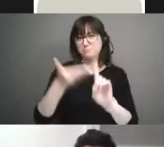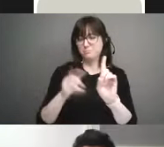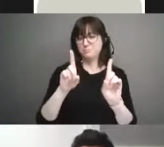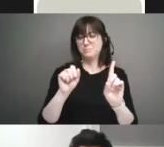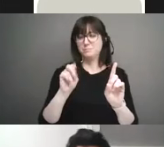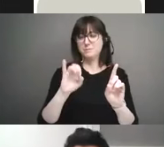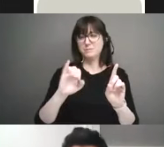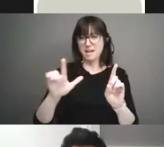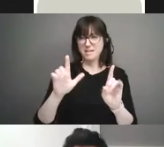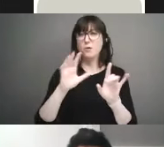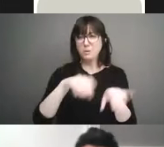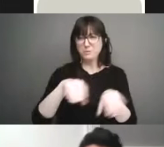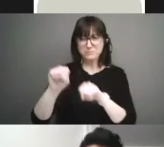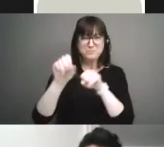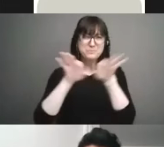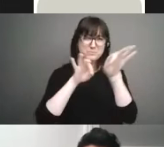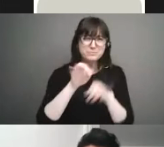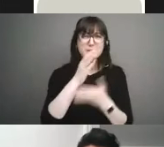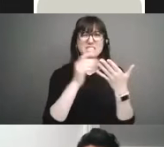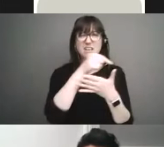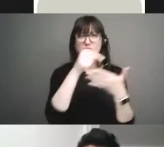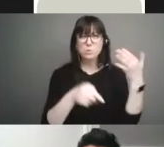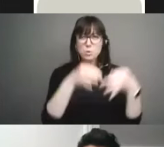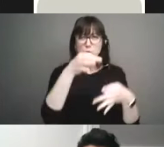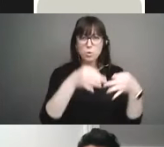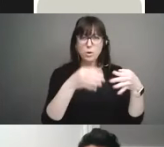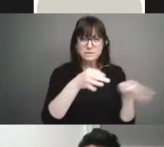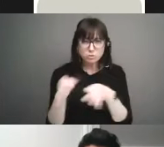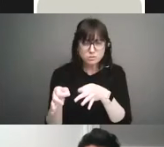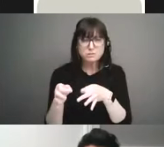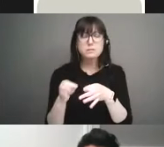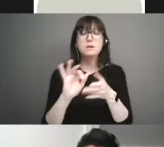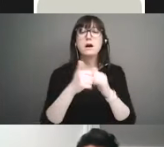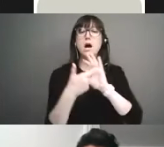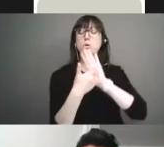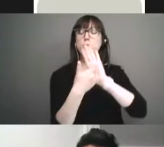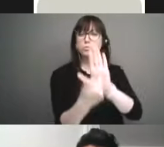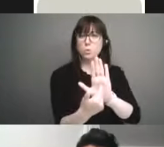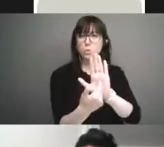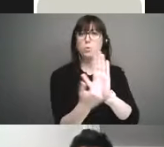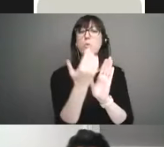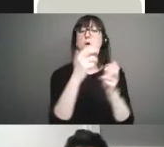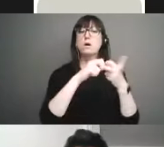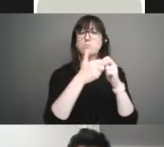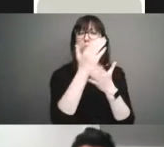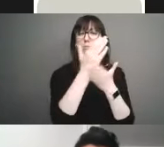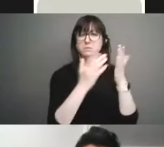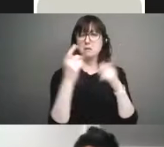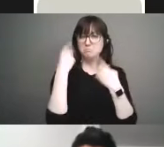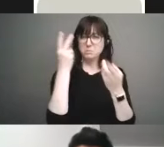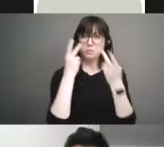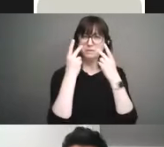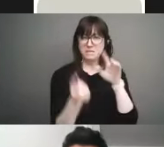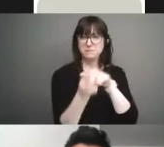continue and talk about some of the court decisions to illustrate to you some of the problems that we're seeing.